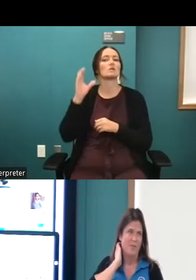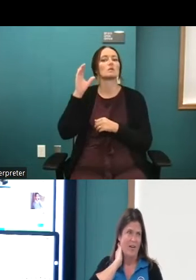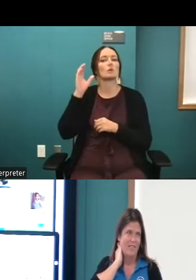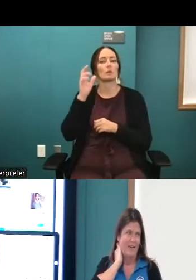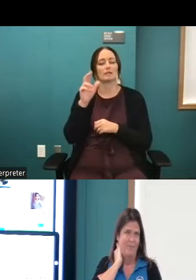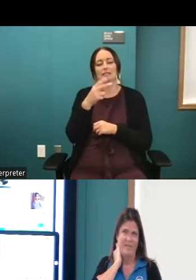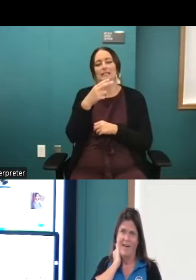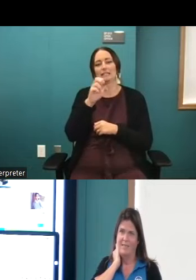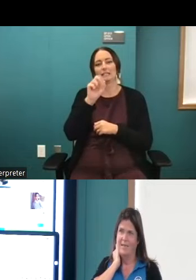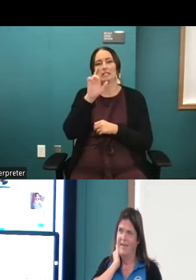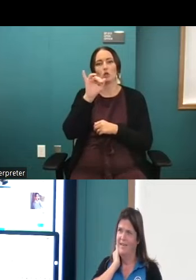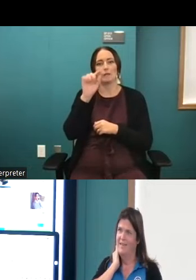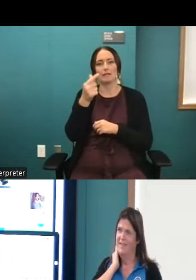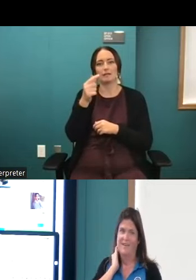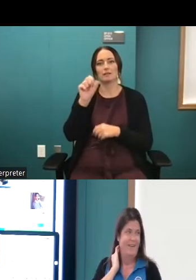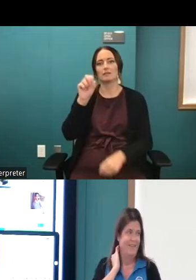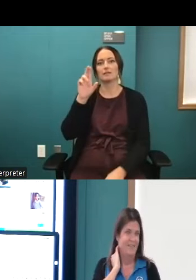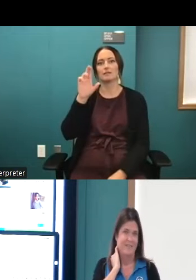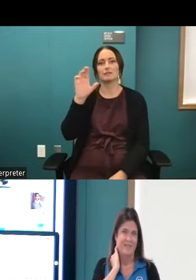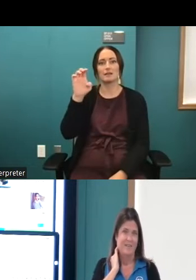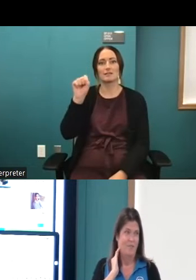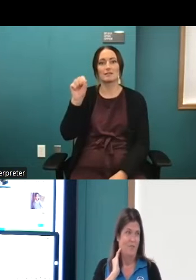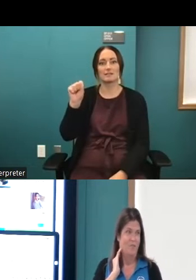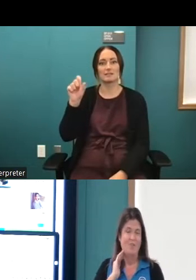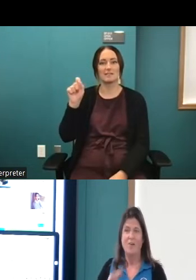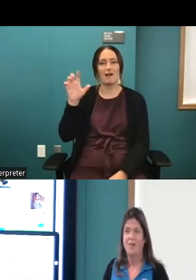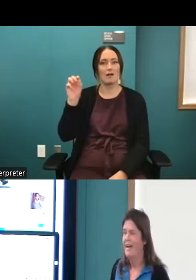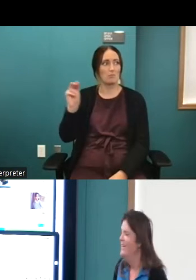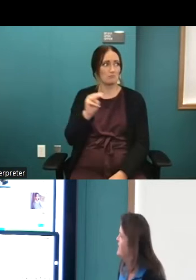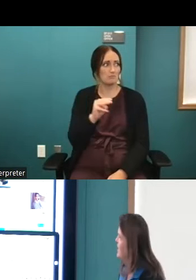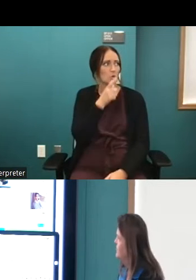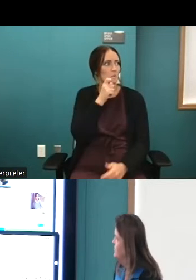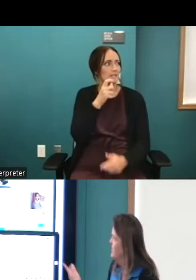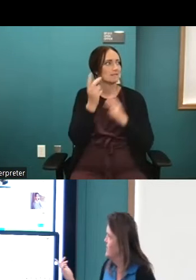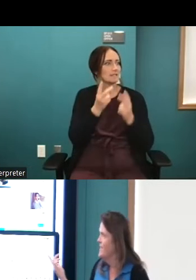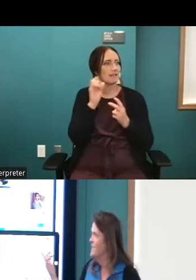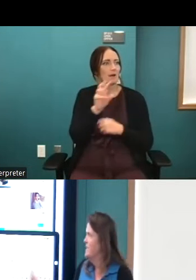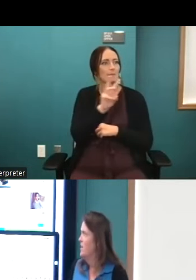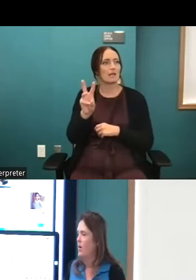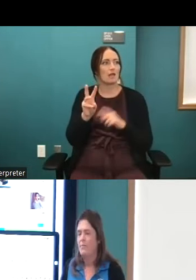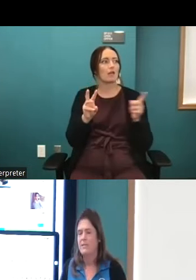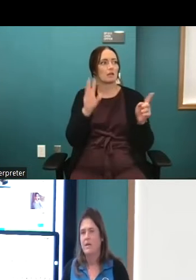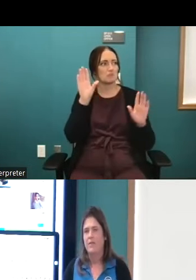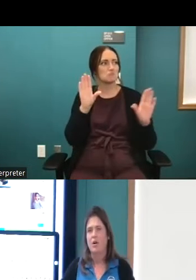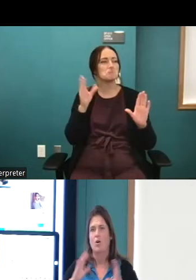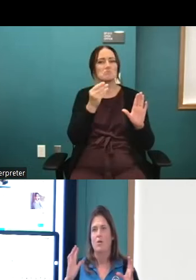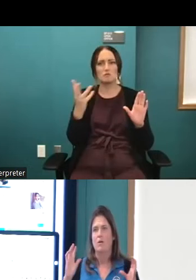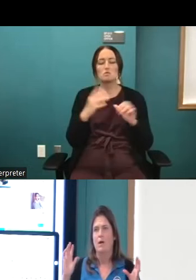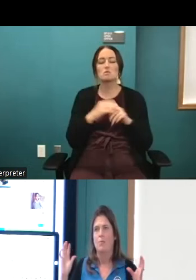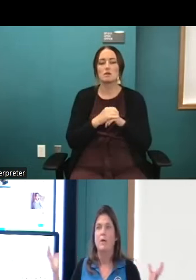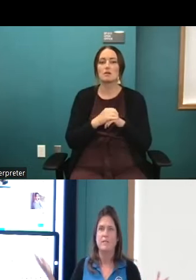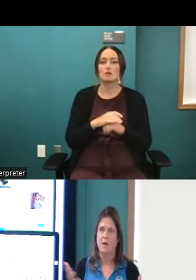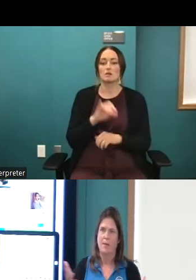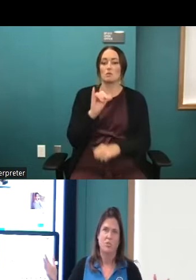hearingsuccess.com, how many of you guys have been to that site? Hands? A few of you? Okay. So hearingsuccess.com, that's kind of like